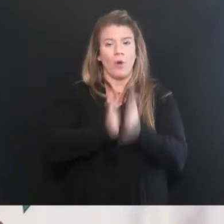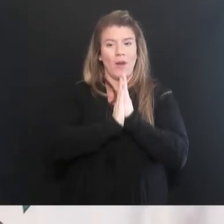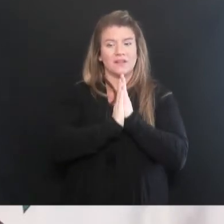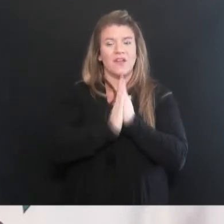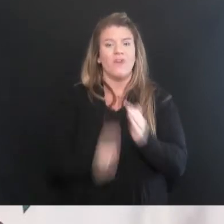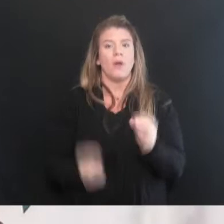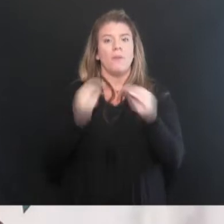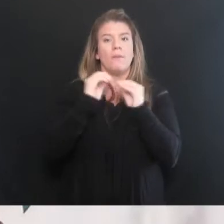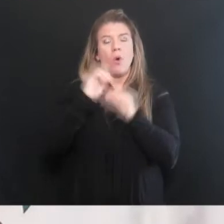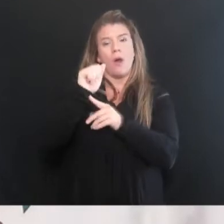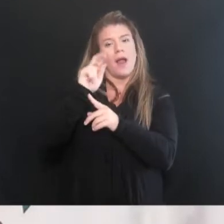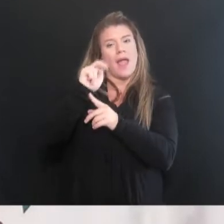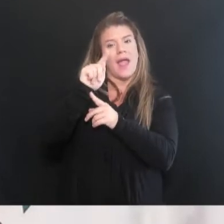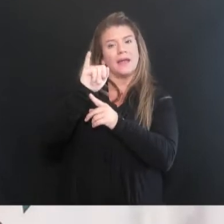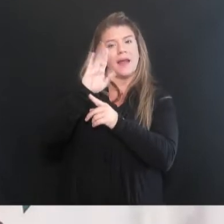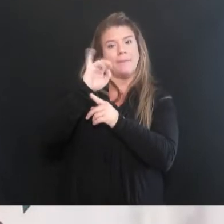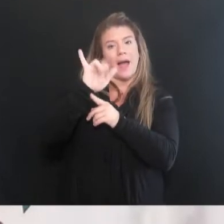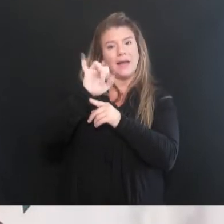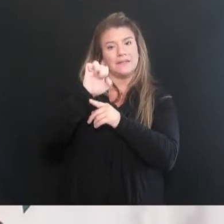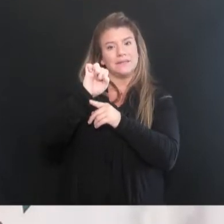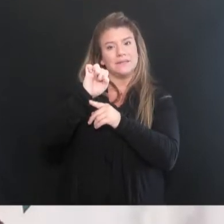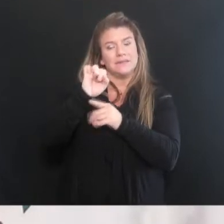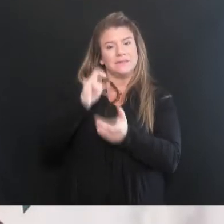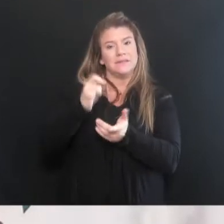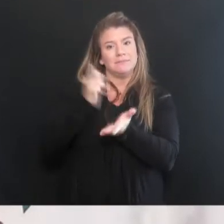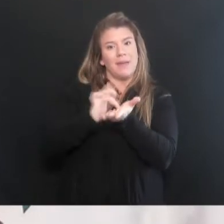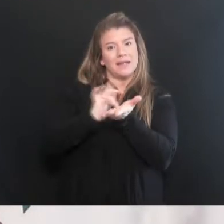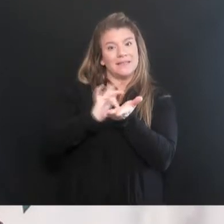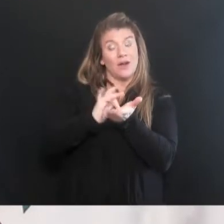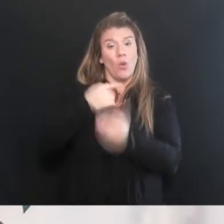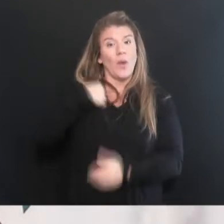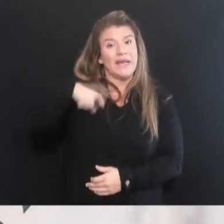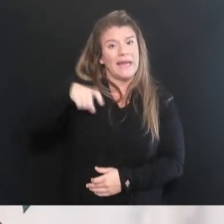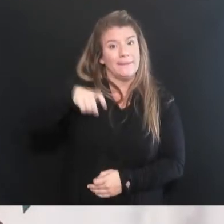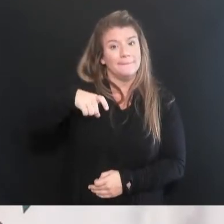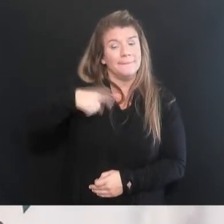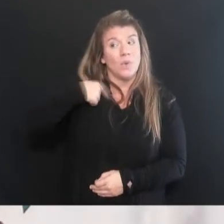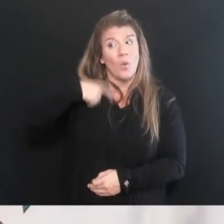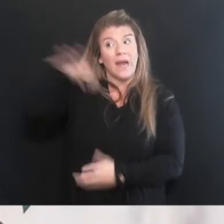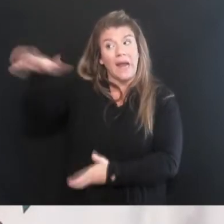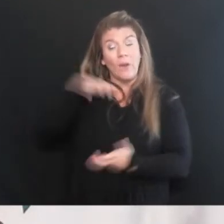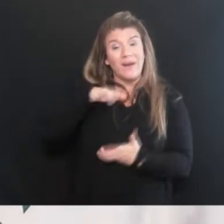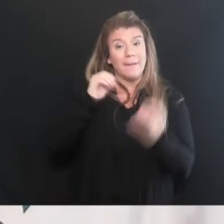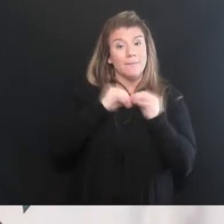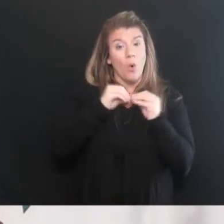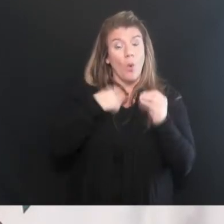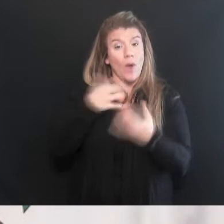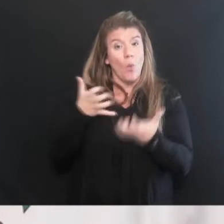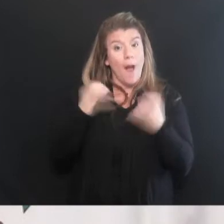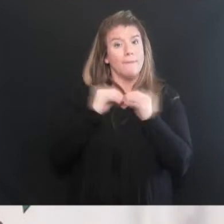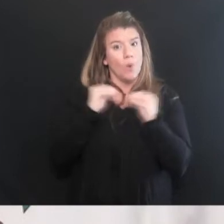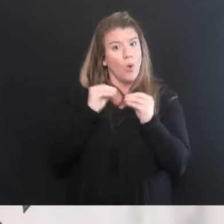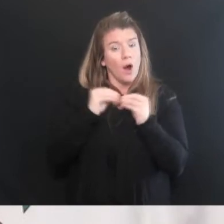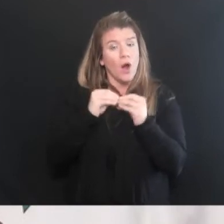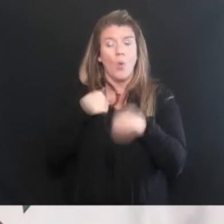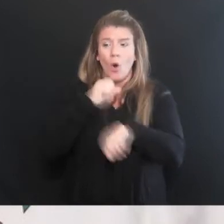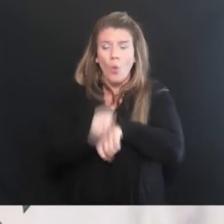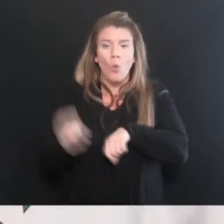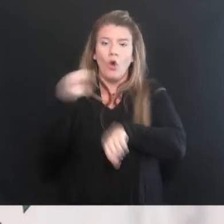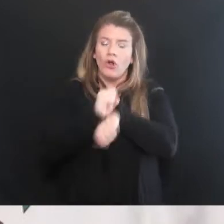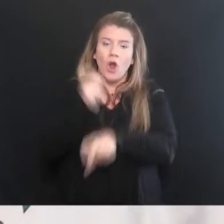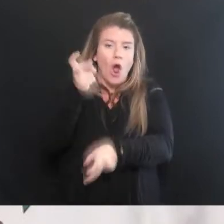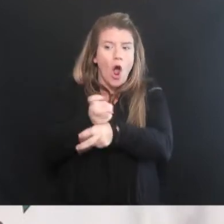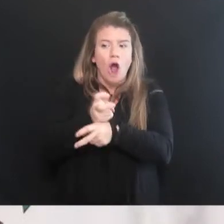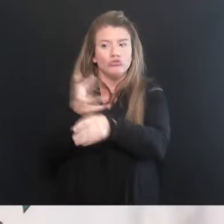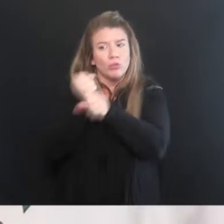antibody doses. We need them, and we're not getting as many as we would like to get and everything, but we're working hard as we can